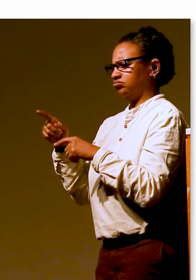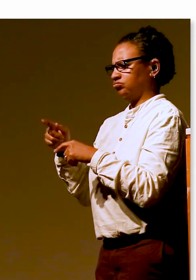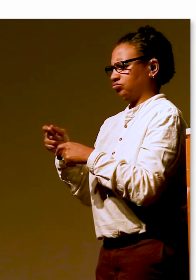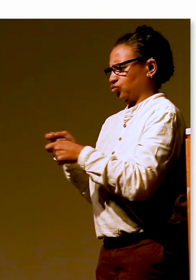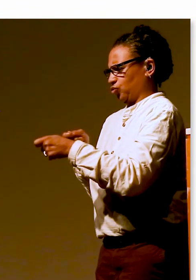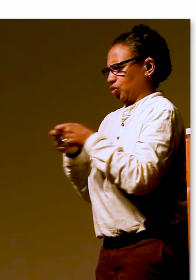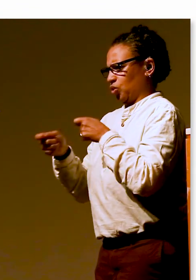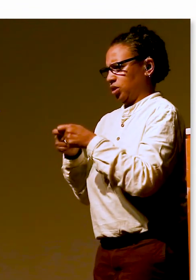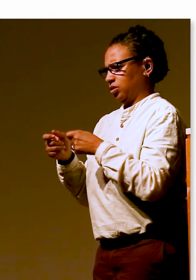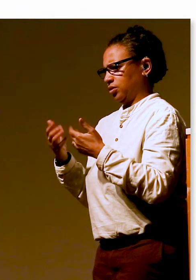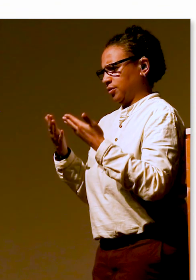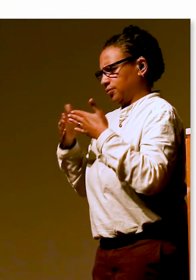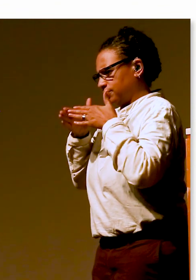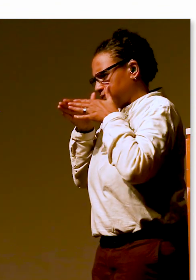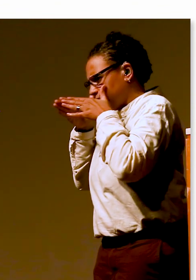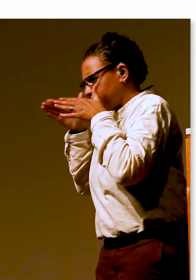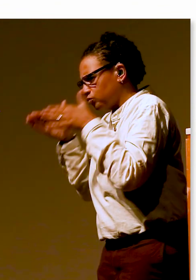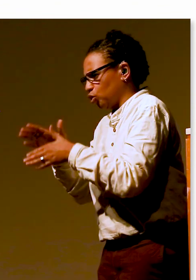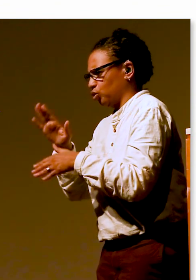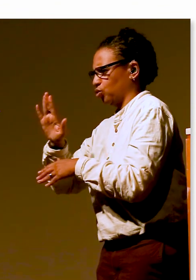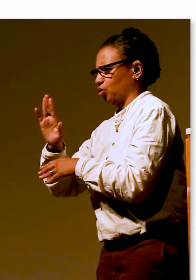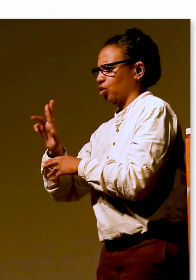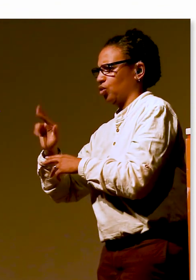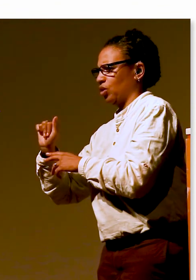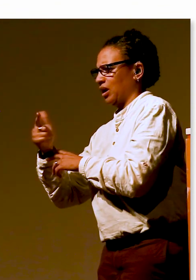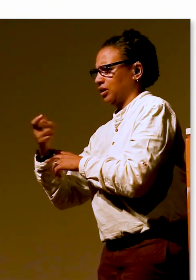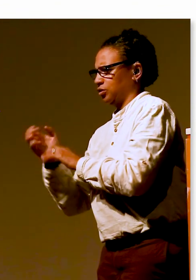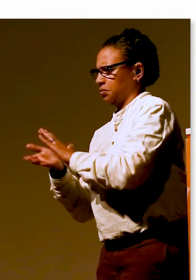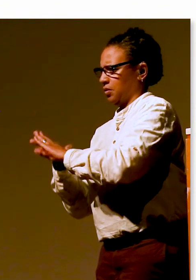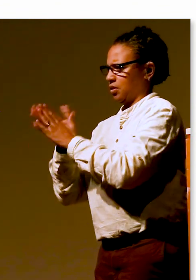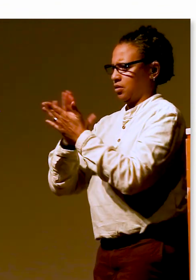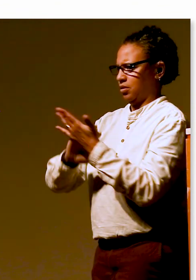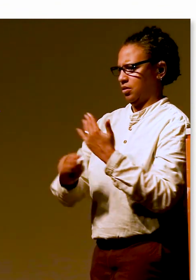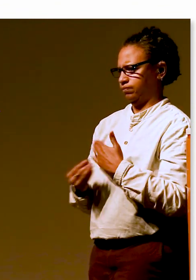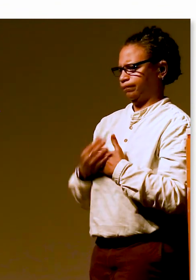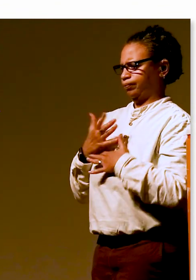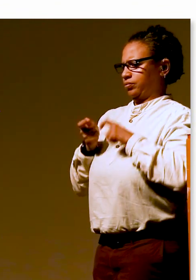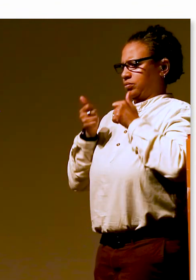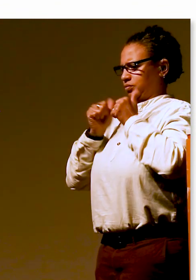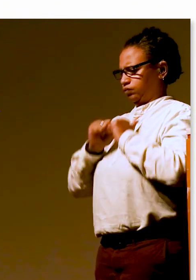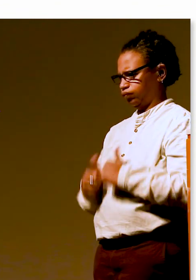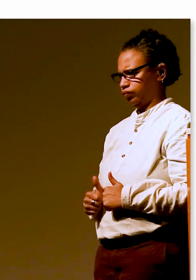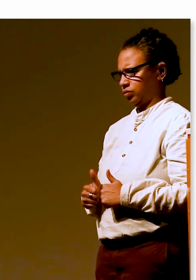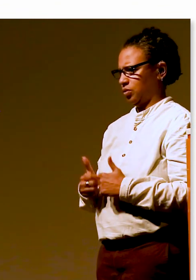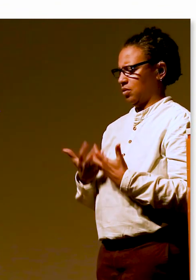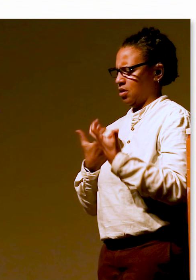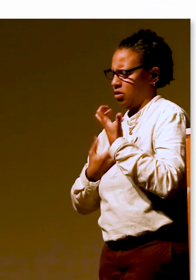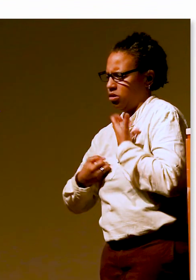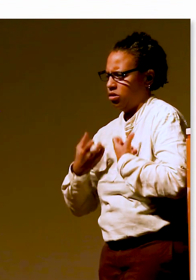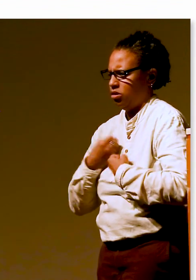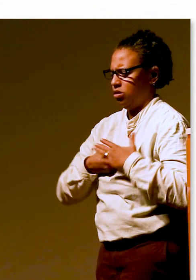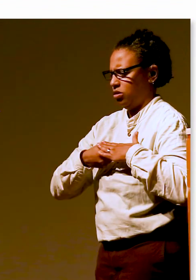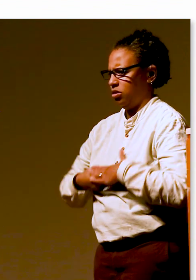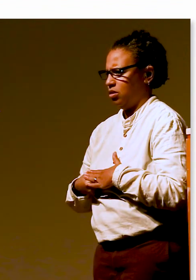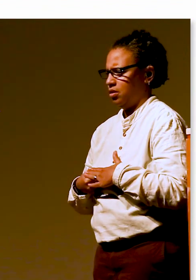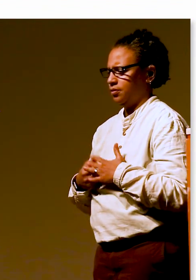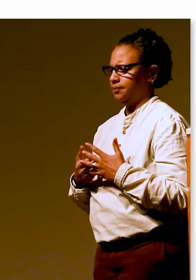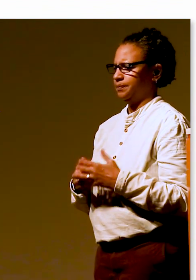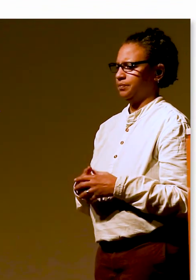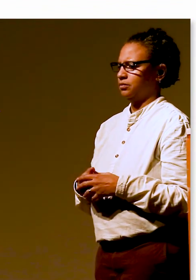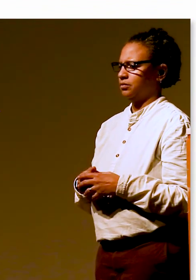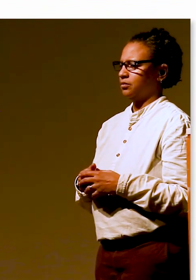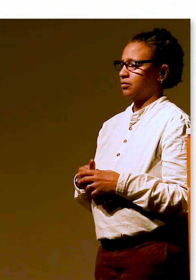it destructive? That's a great question. I actually have these, you can't see them, but I have a ring that says Black Rage just